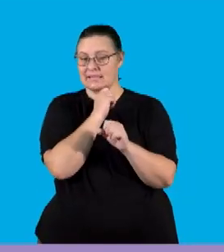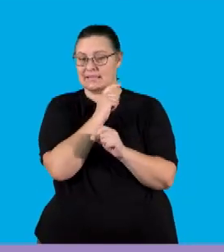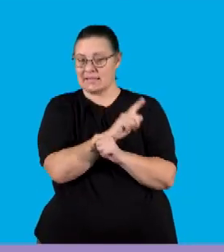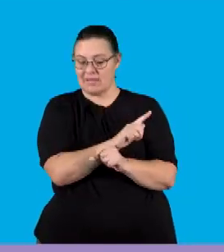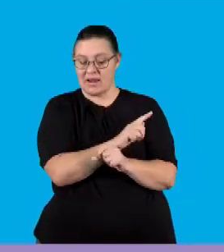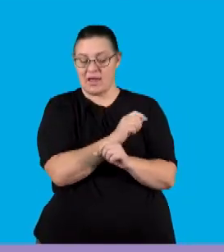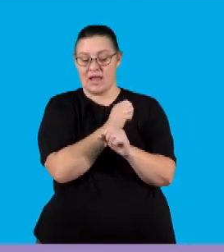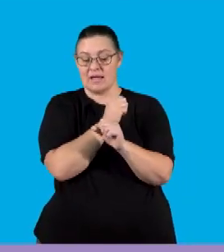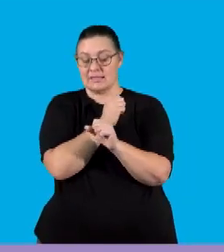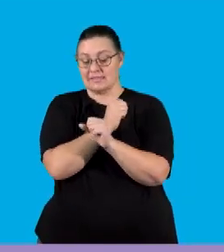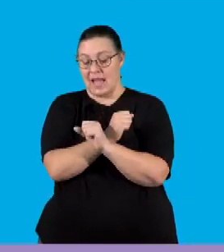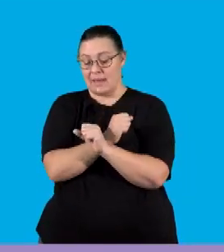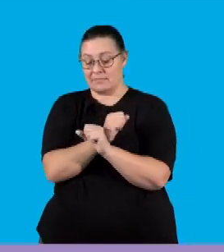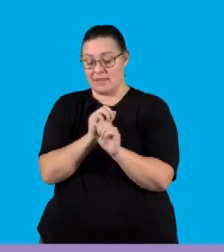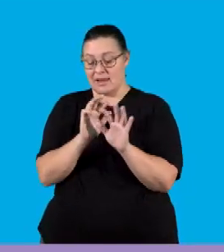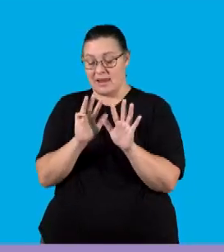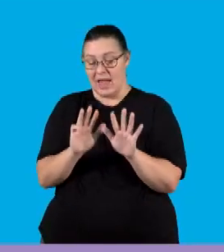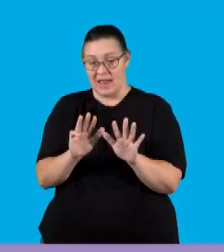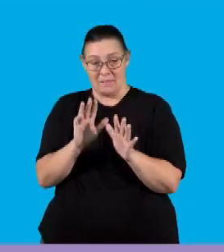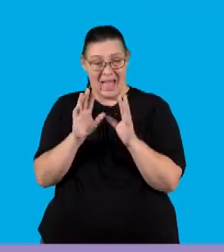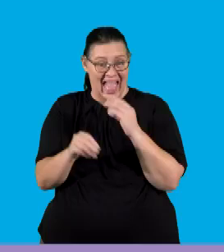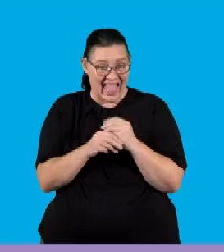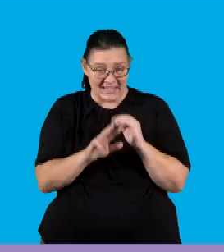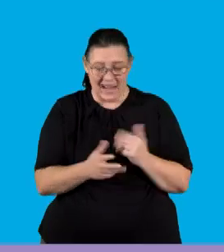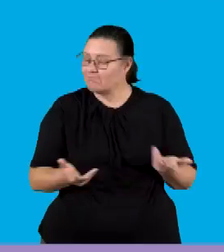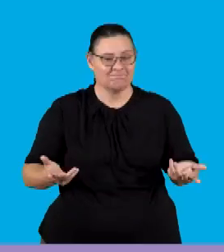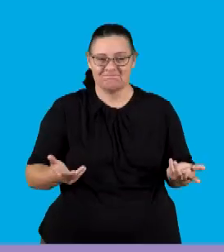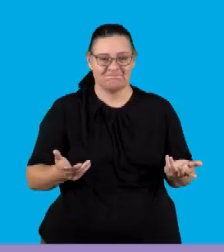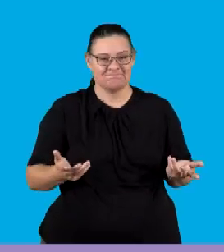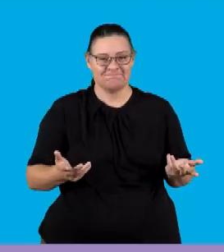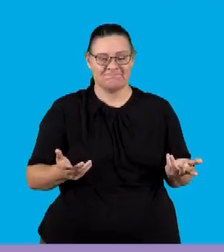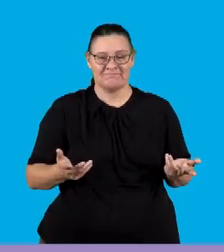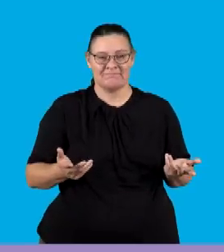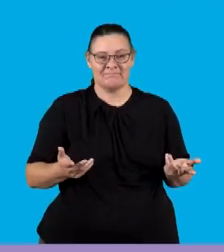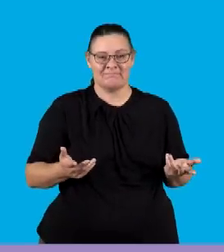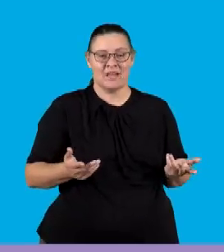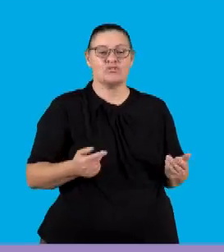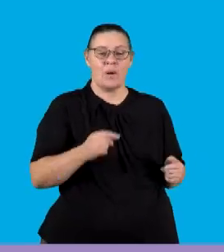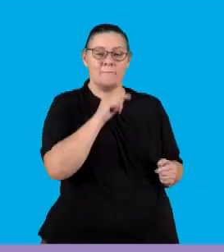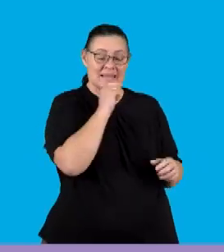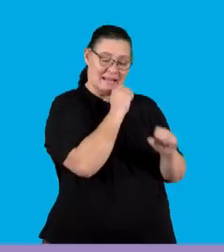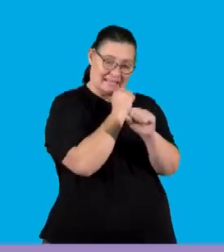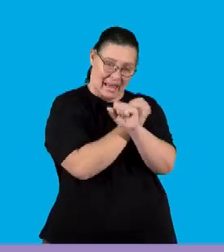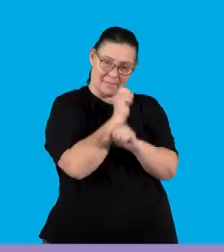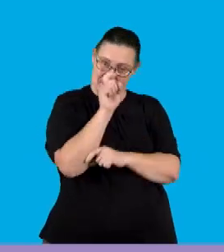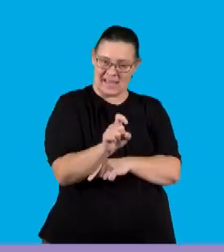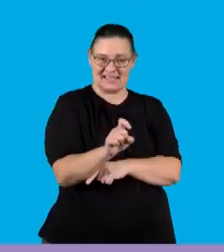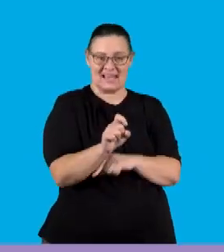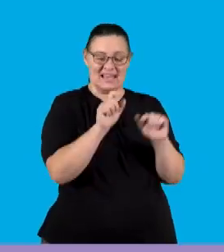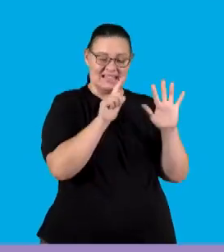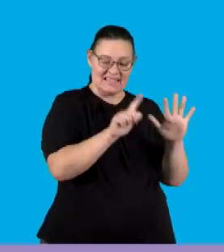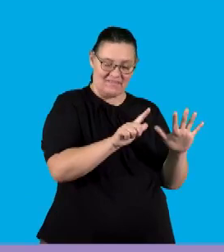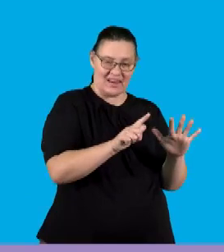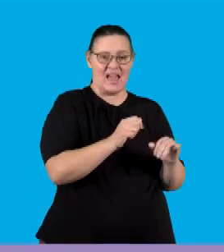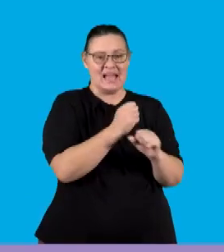7, will we get 63 by adding 8? Absolutely not. Will we get 63